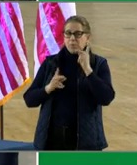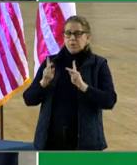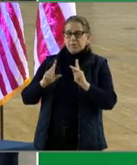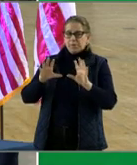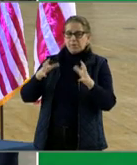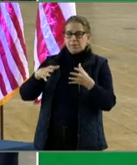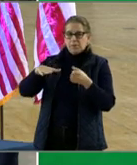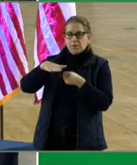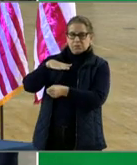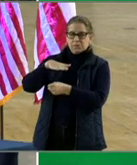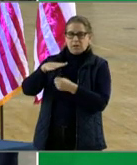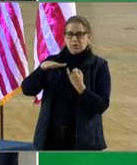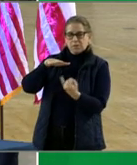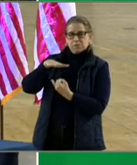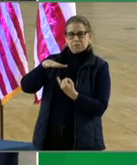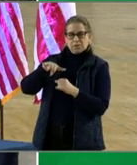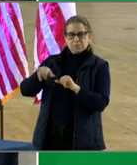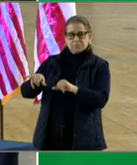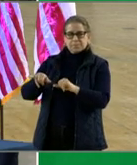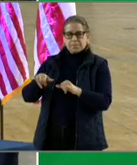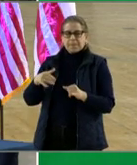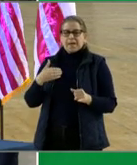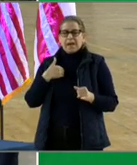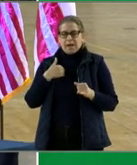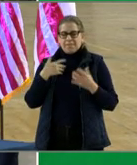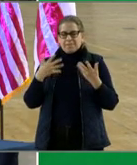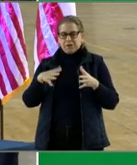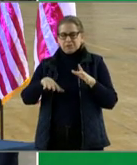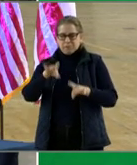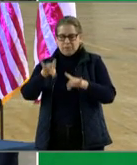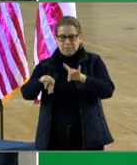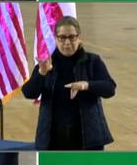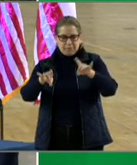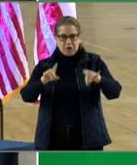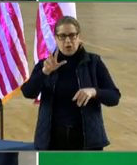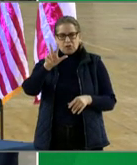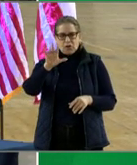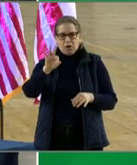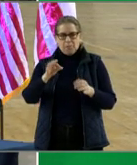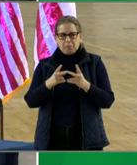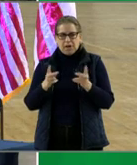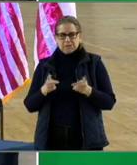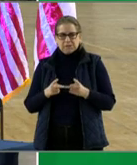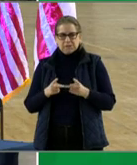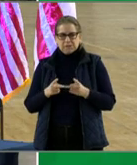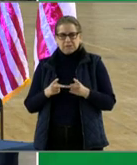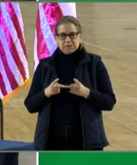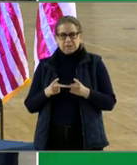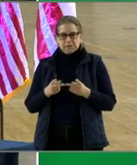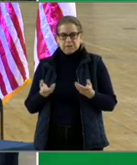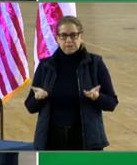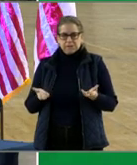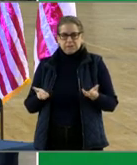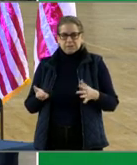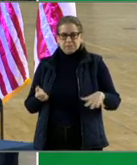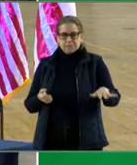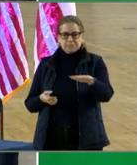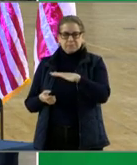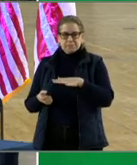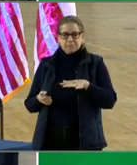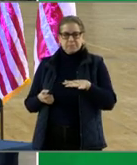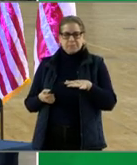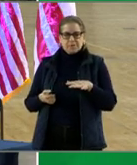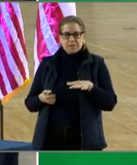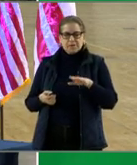We're looking at a couple of different models for it. I will say in Councilmember Allen's area, Bridgepoint, who is in his area, and